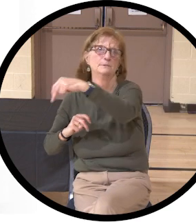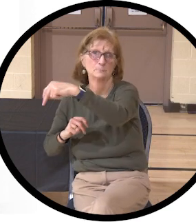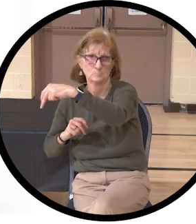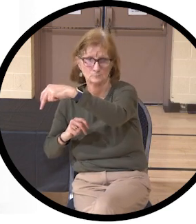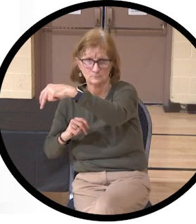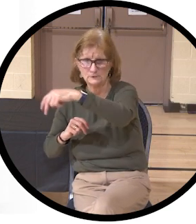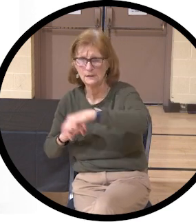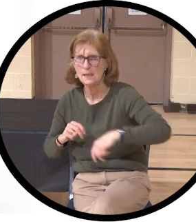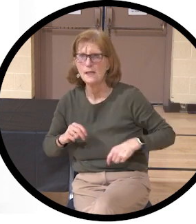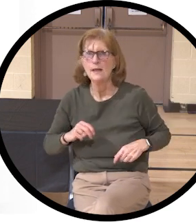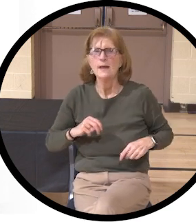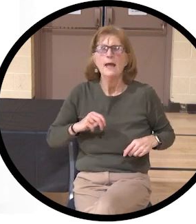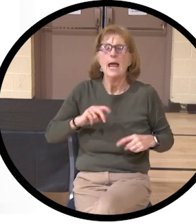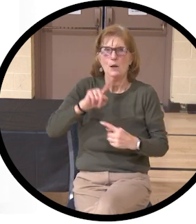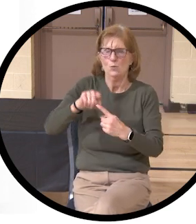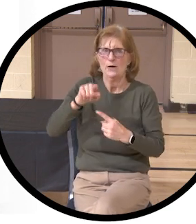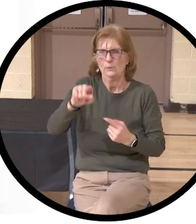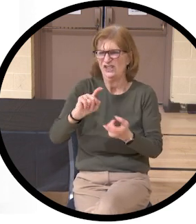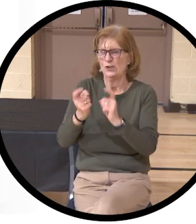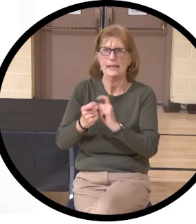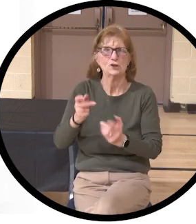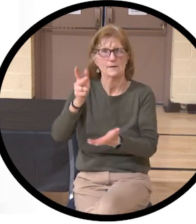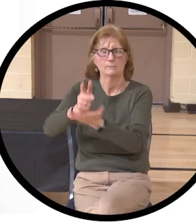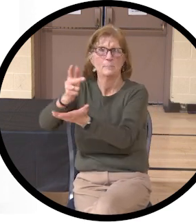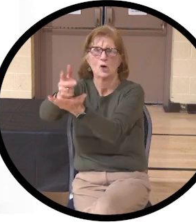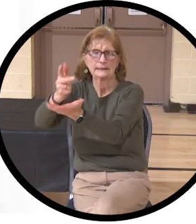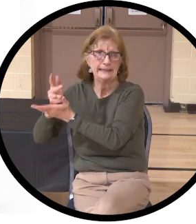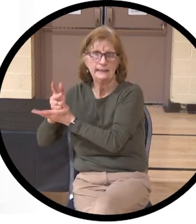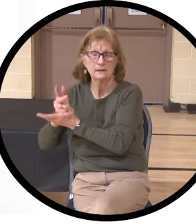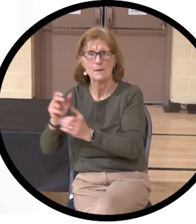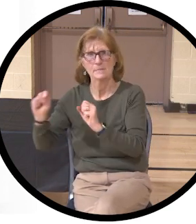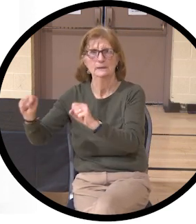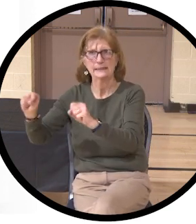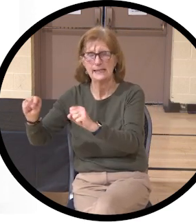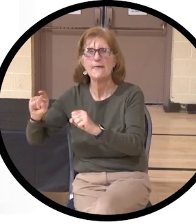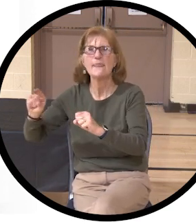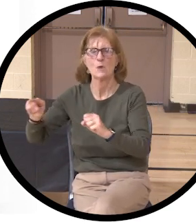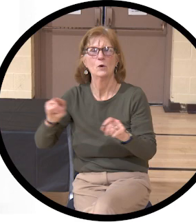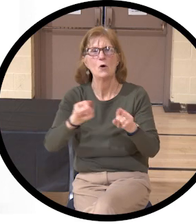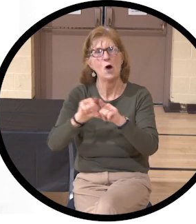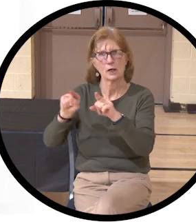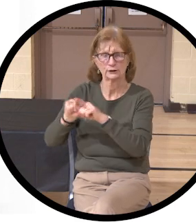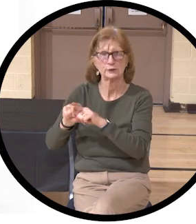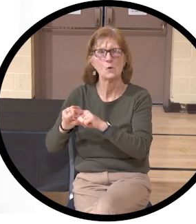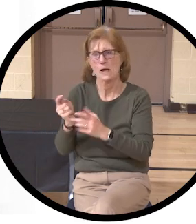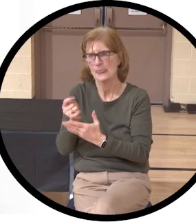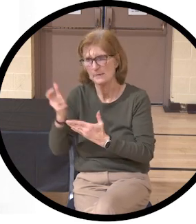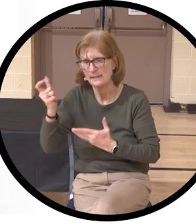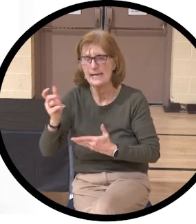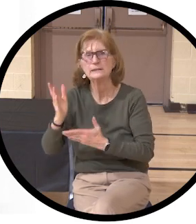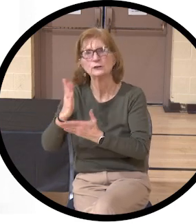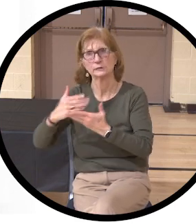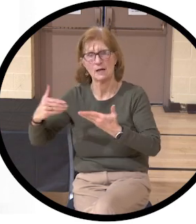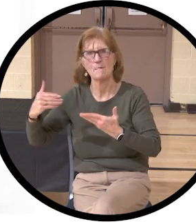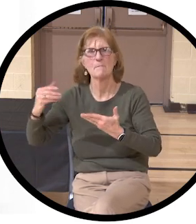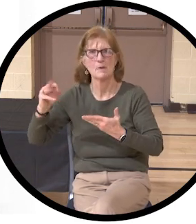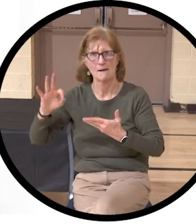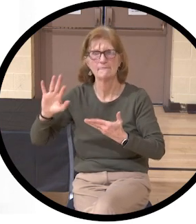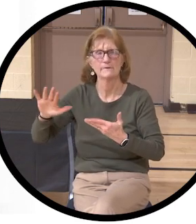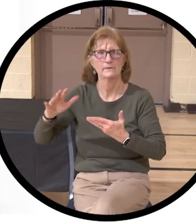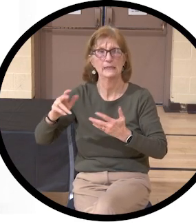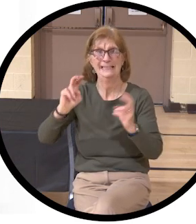parking shifts at Collins, that's another horizontal deflection coupled with the speed table that was recently installed.